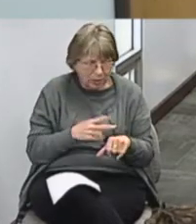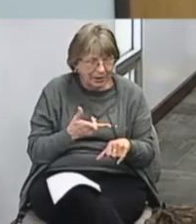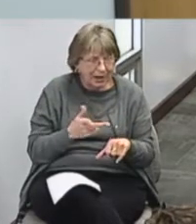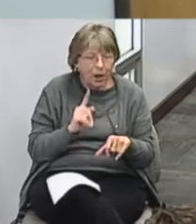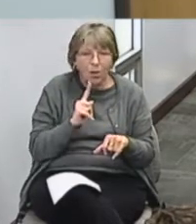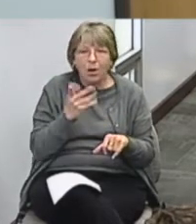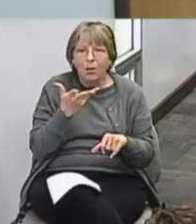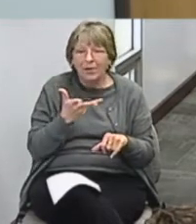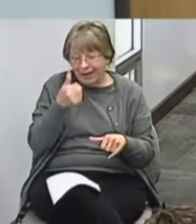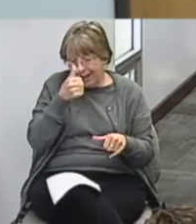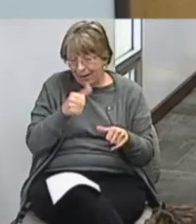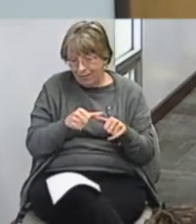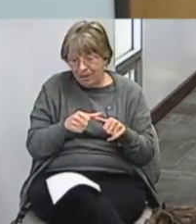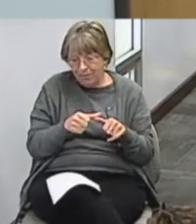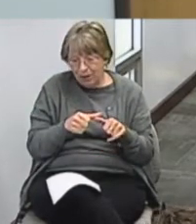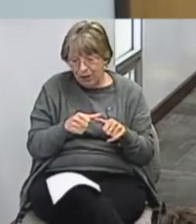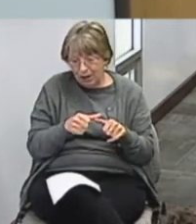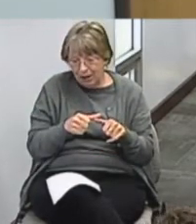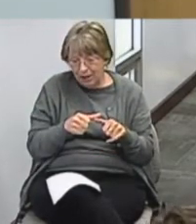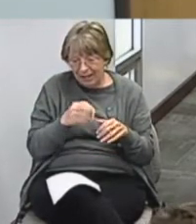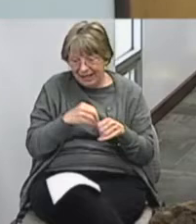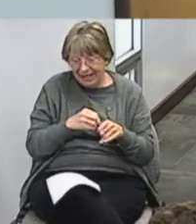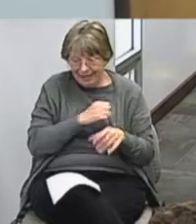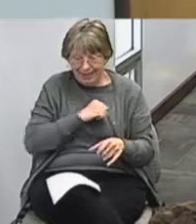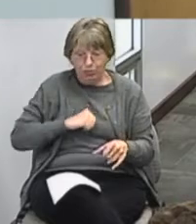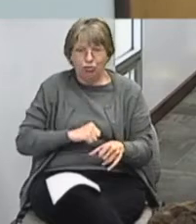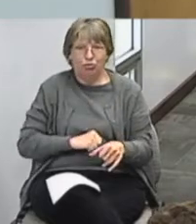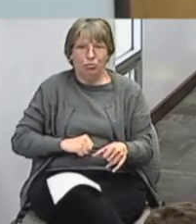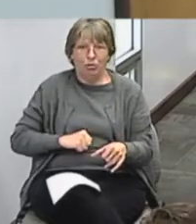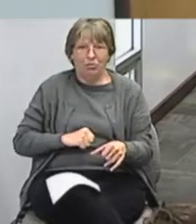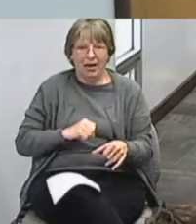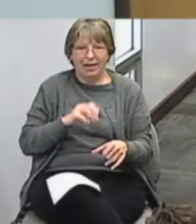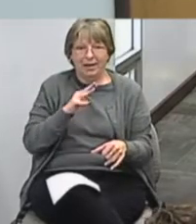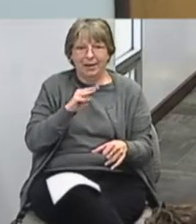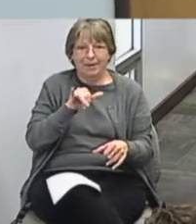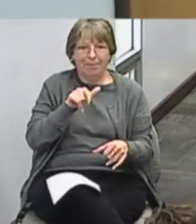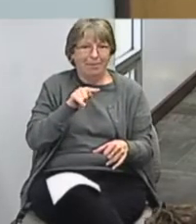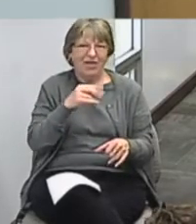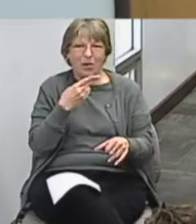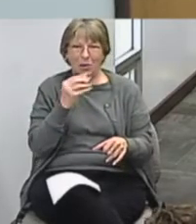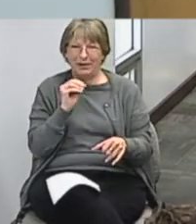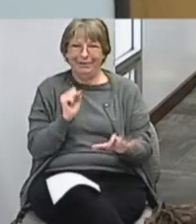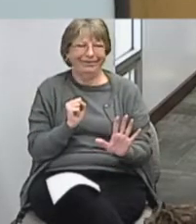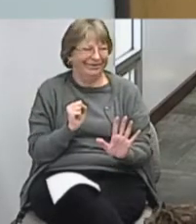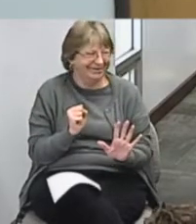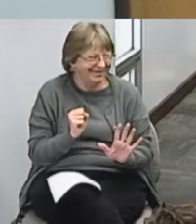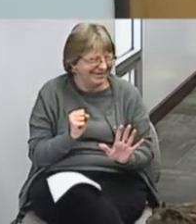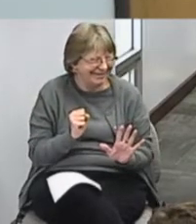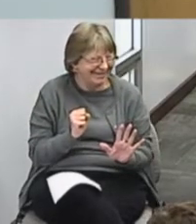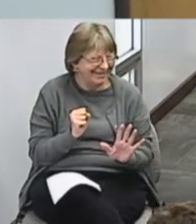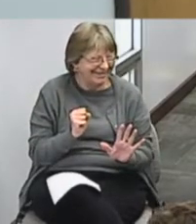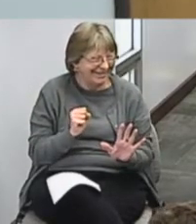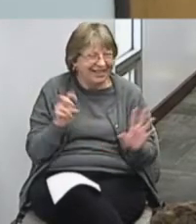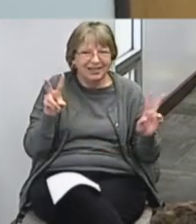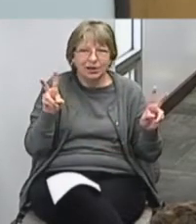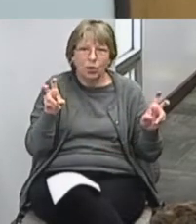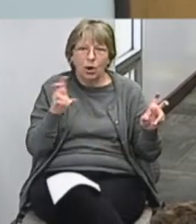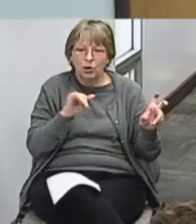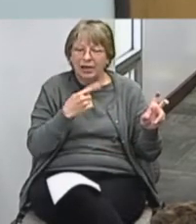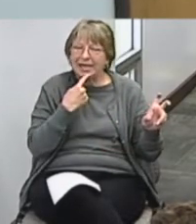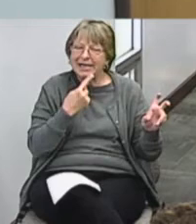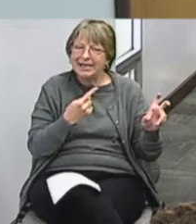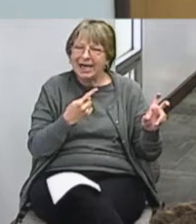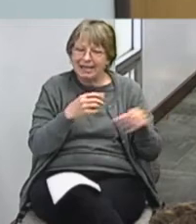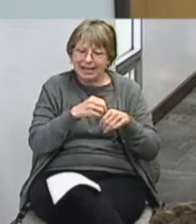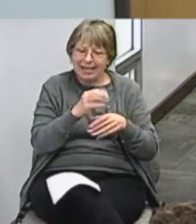One thing I remember in the Superman mythos, whatever you want to call it, is that there's a quote that Superman says